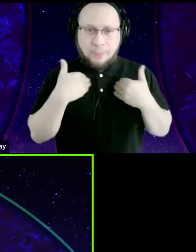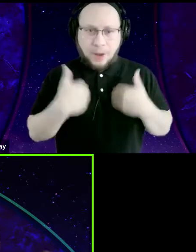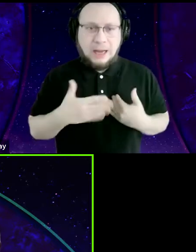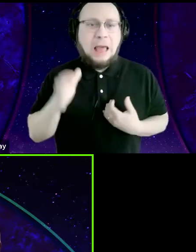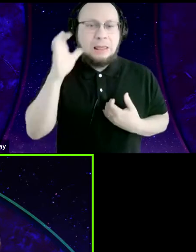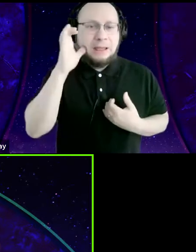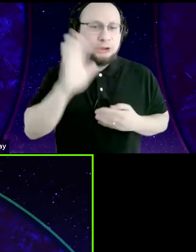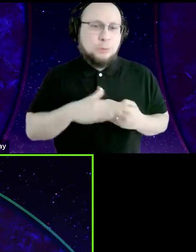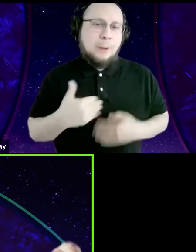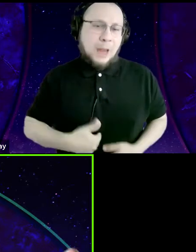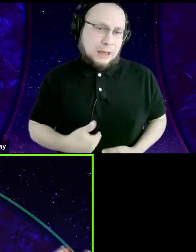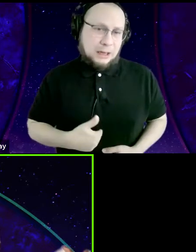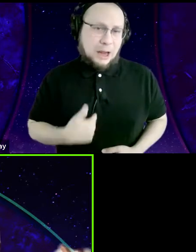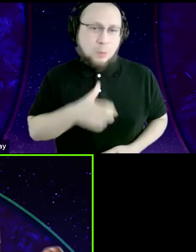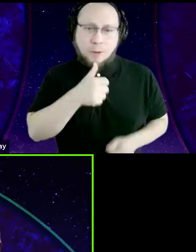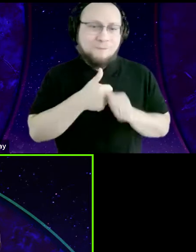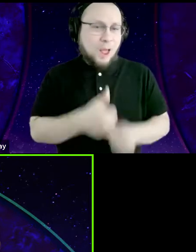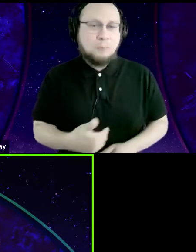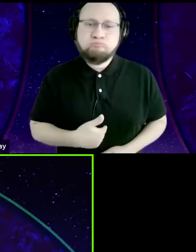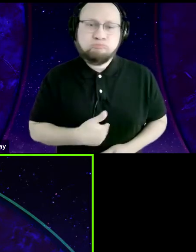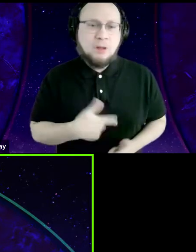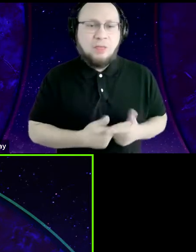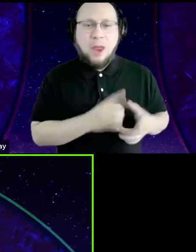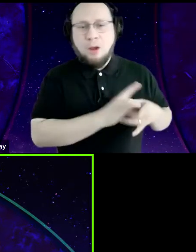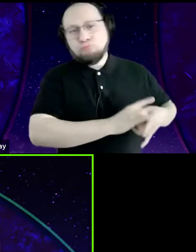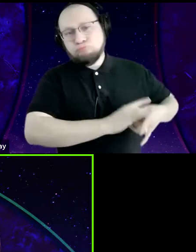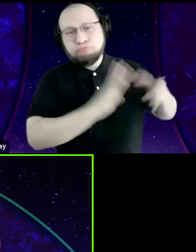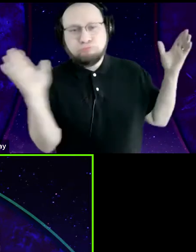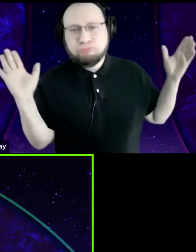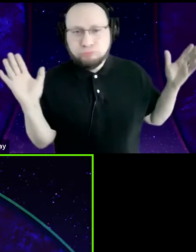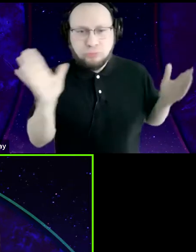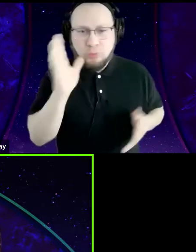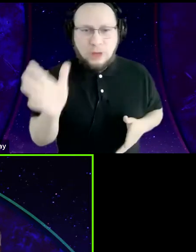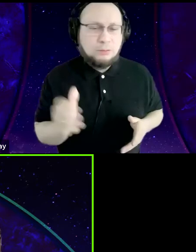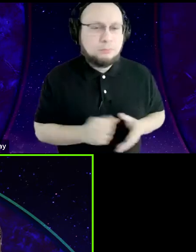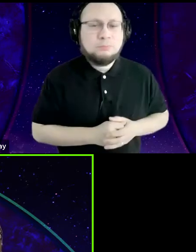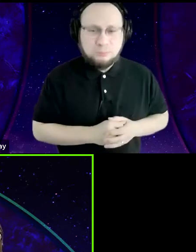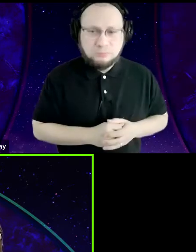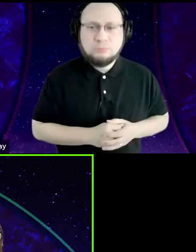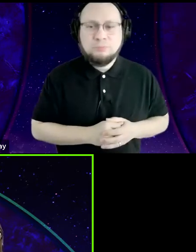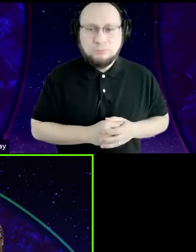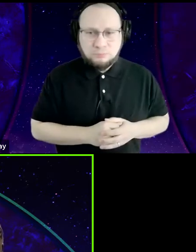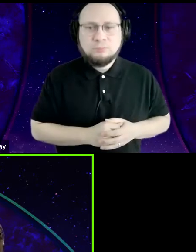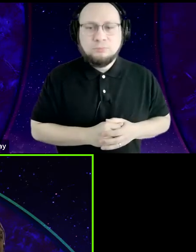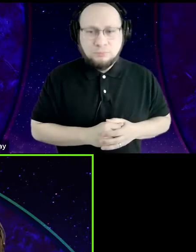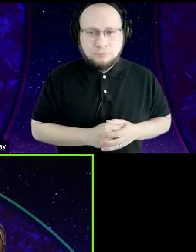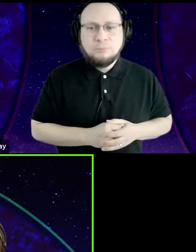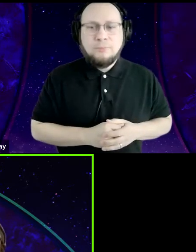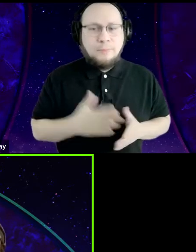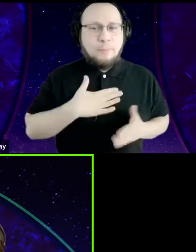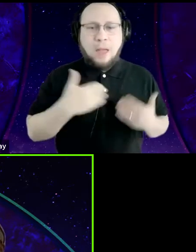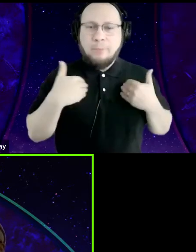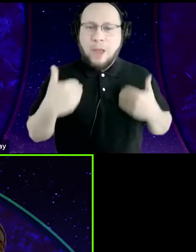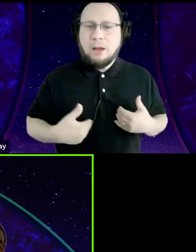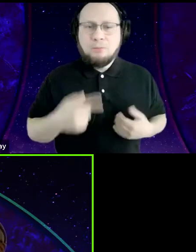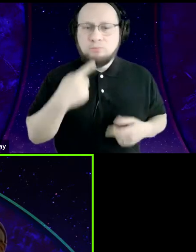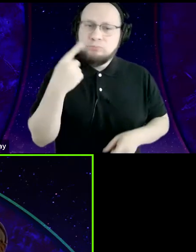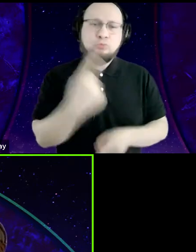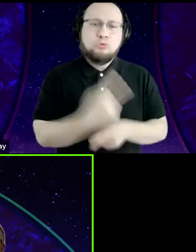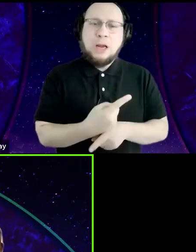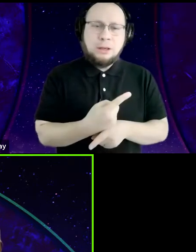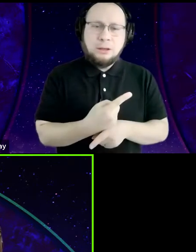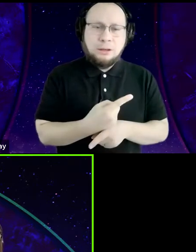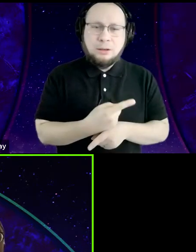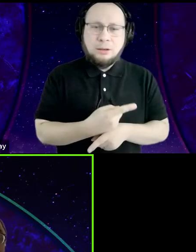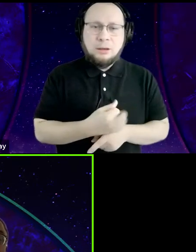Mm-hmm. And so I will listen to my body, and time and time and time and time again, this body has taught me that